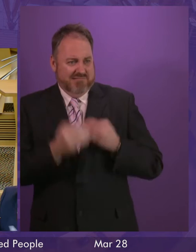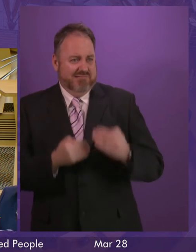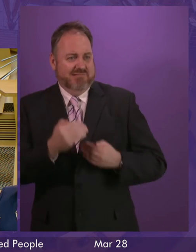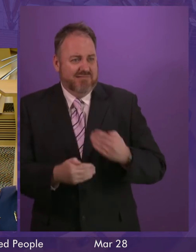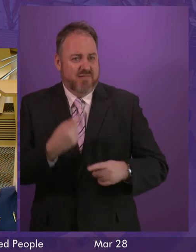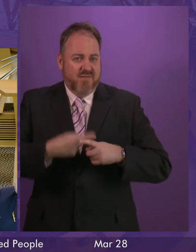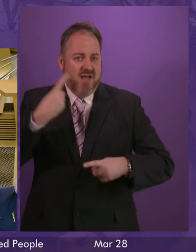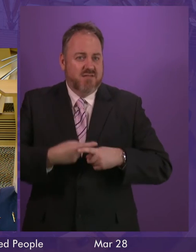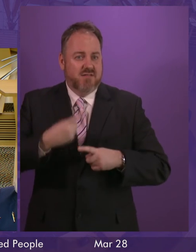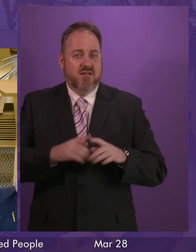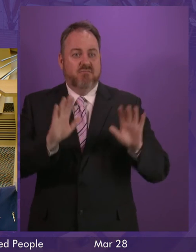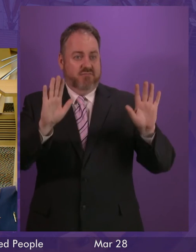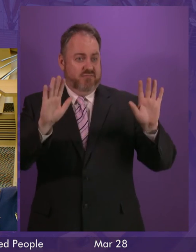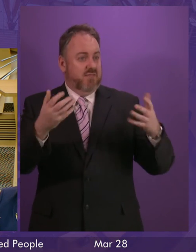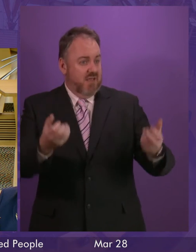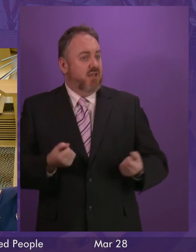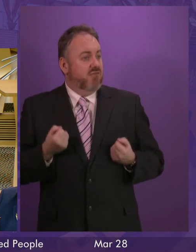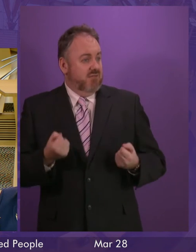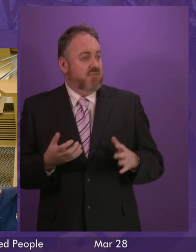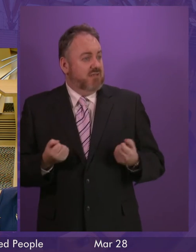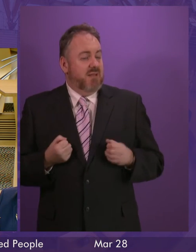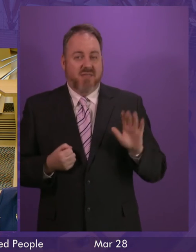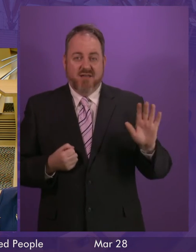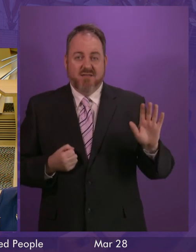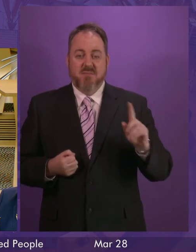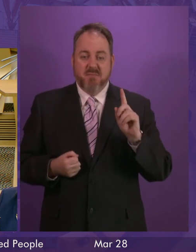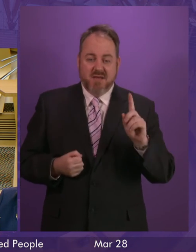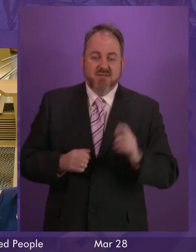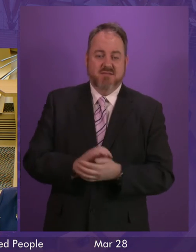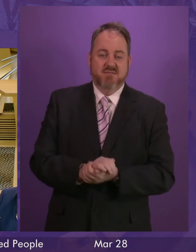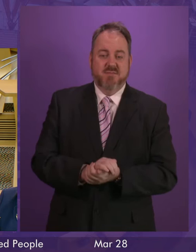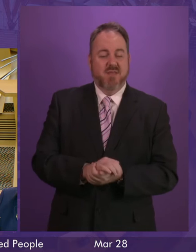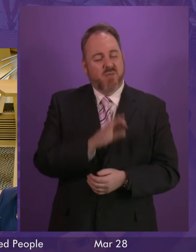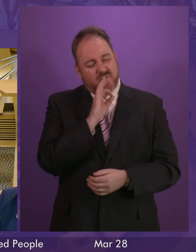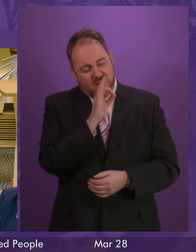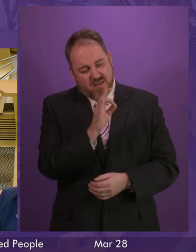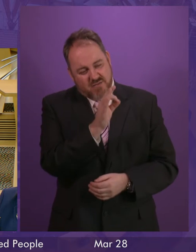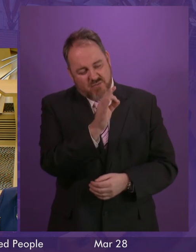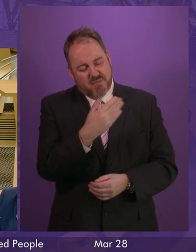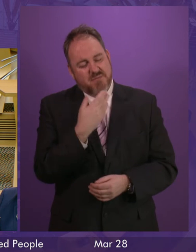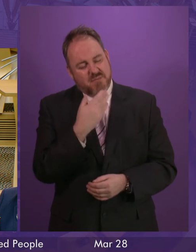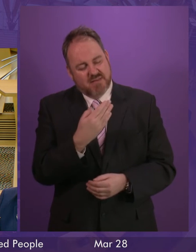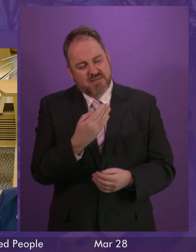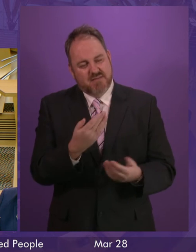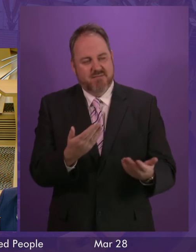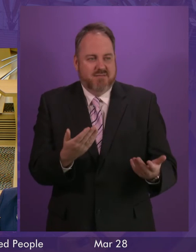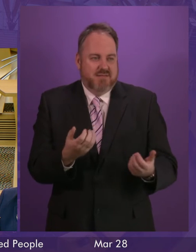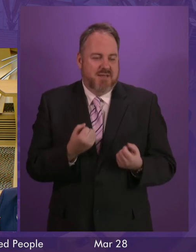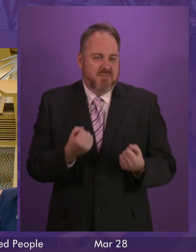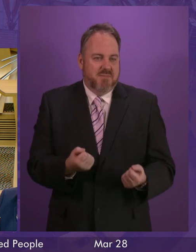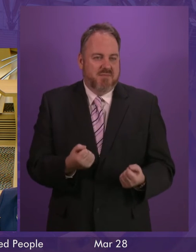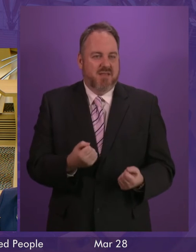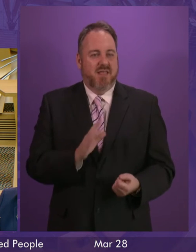of any person on this planet. Yes, it is a long period of time, but would the member accept that the most optimistic